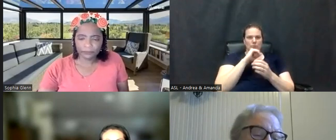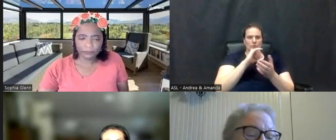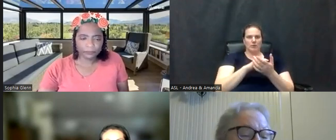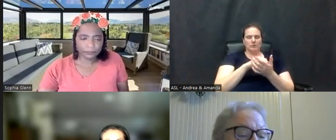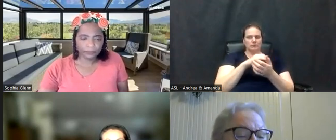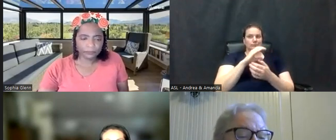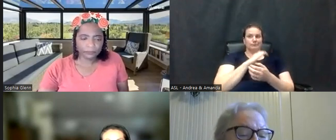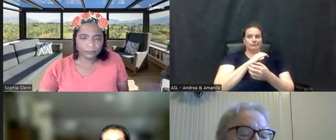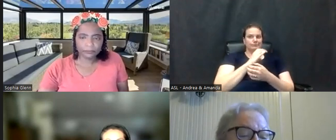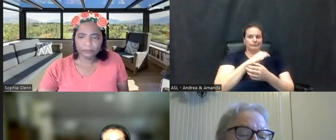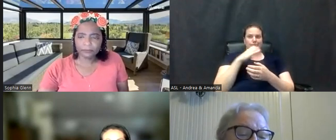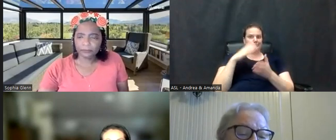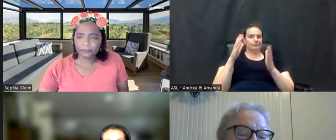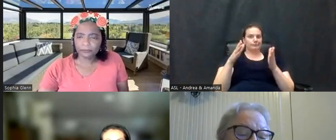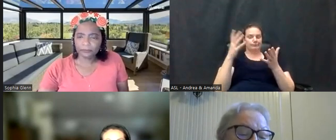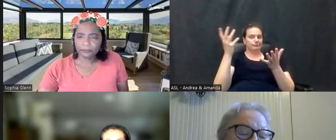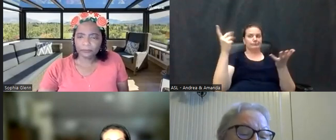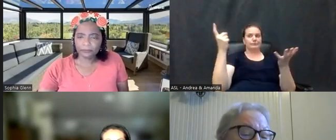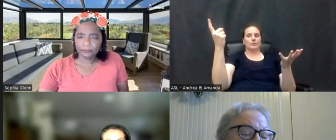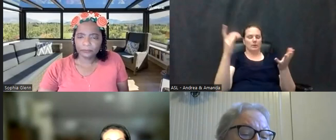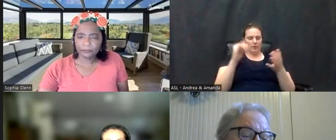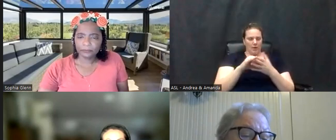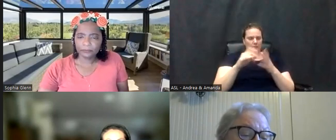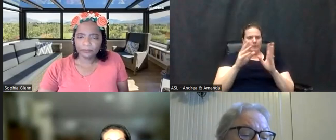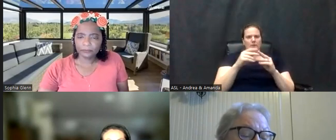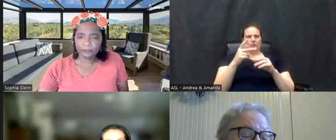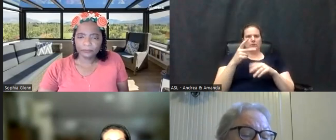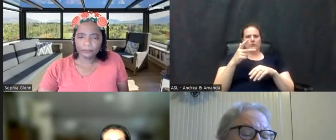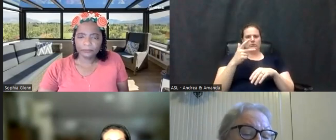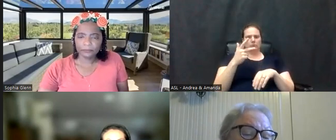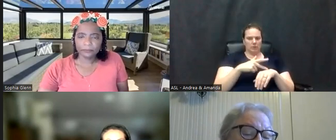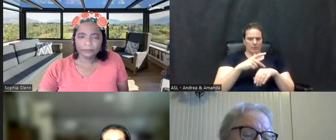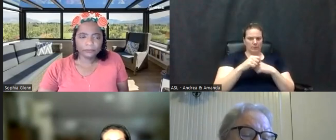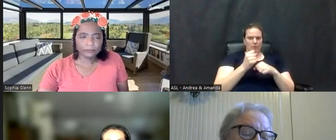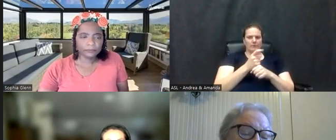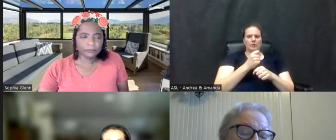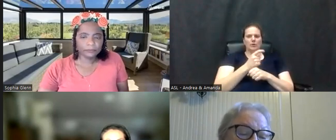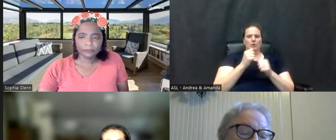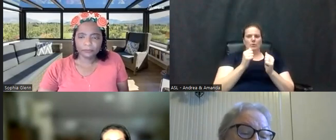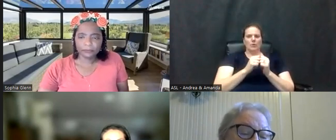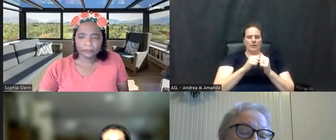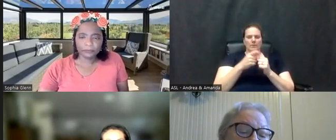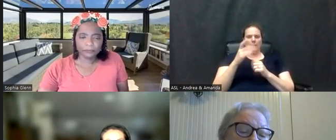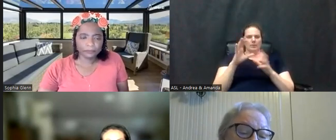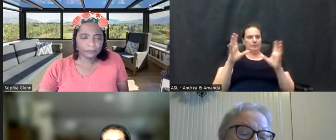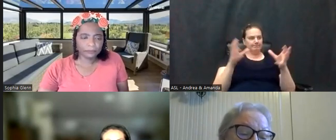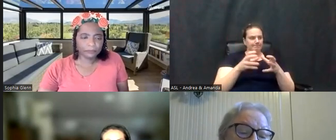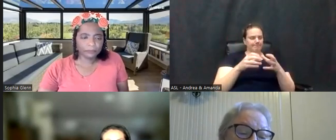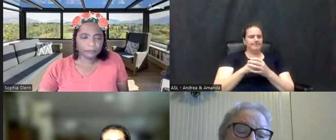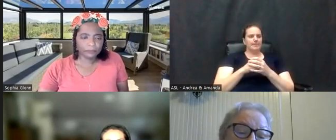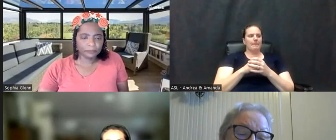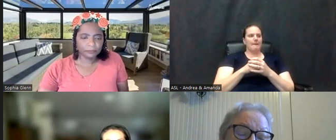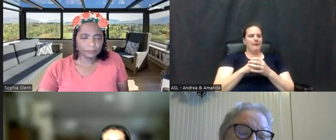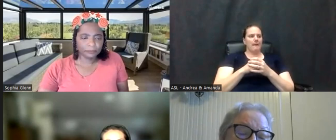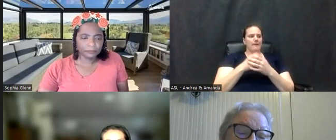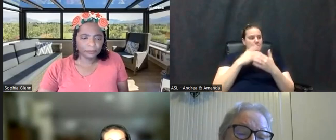something like that. They meet at least three times a year to hear from the public. With the consent of city council, the board